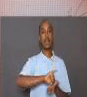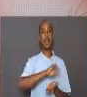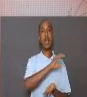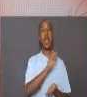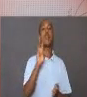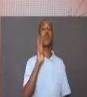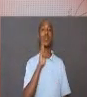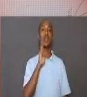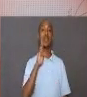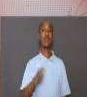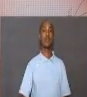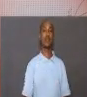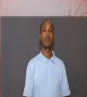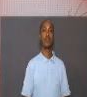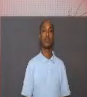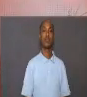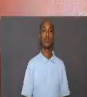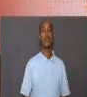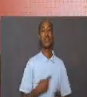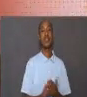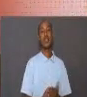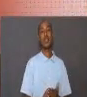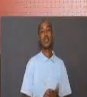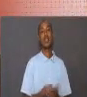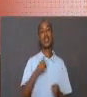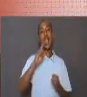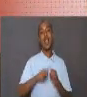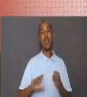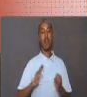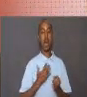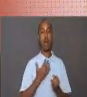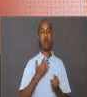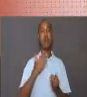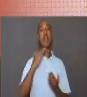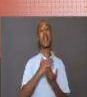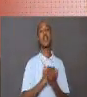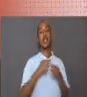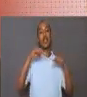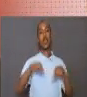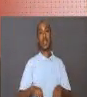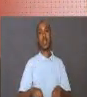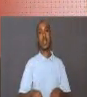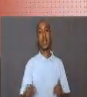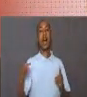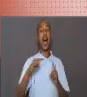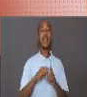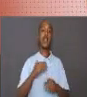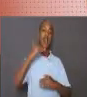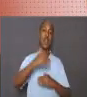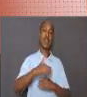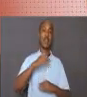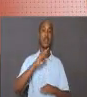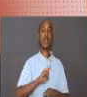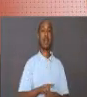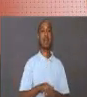form salts and water. This brings us to the end of our lesson for today.